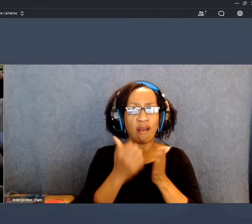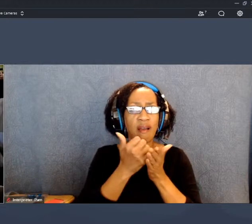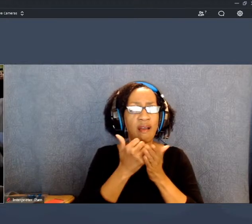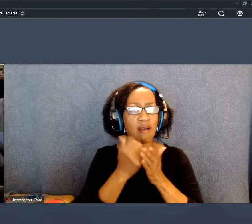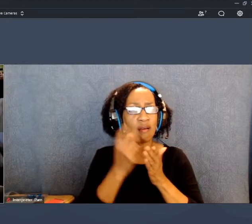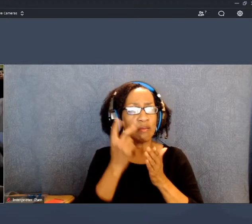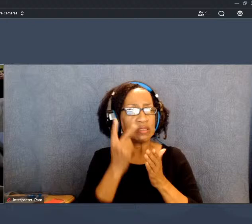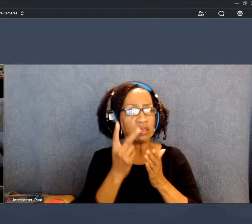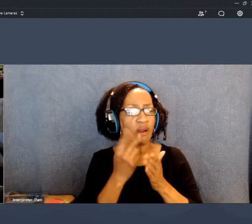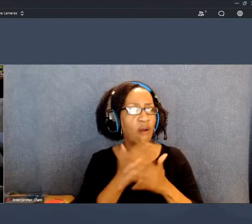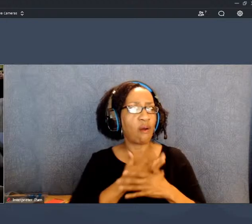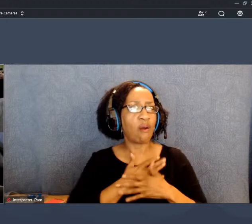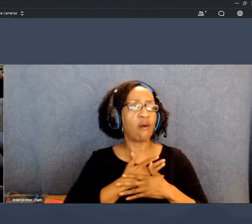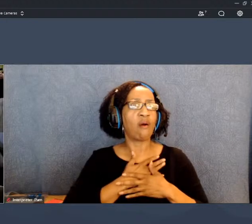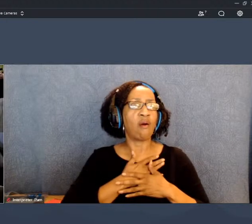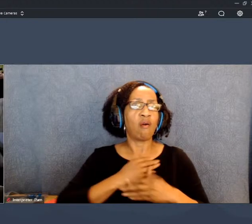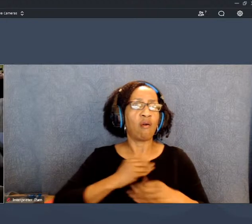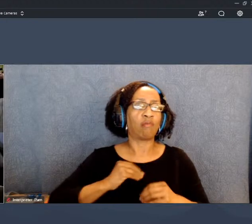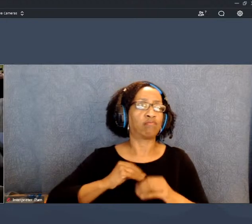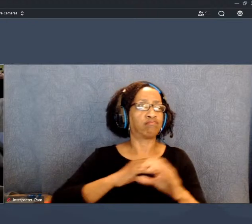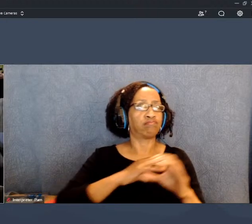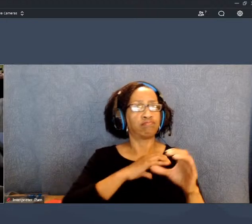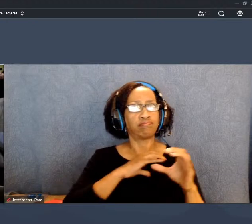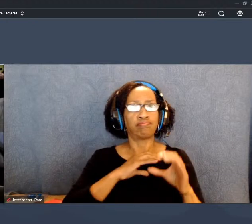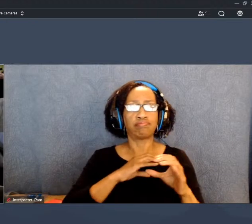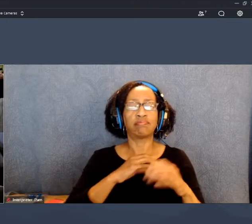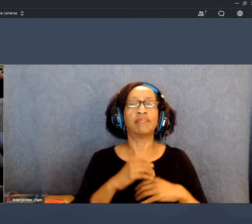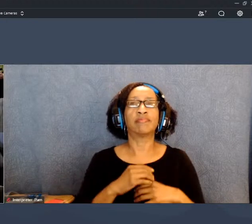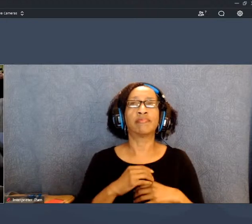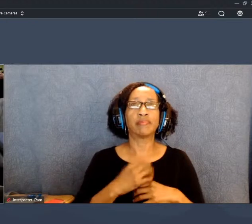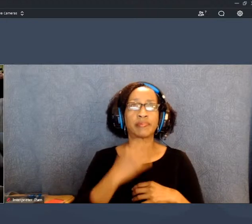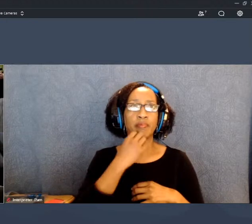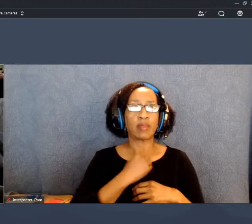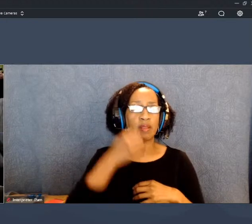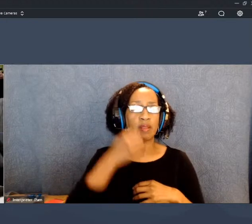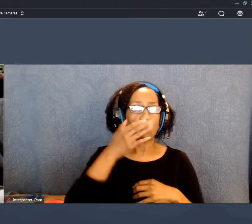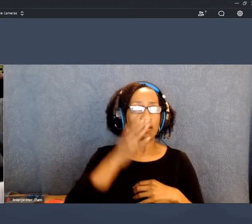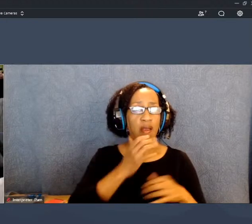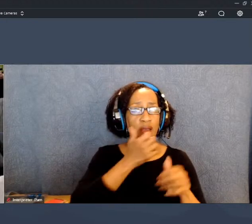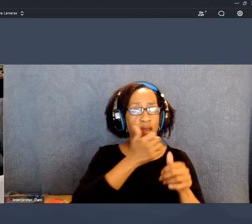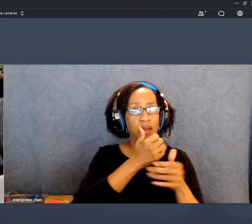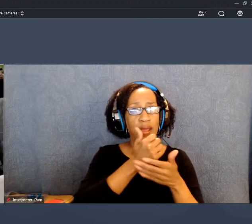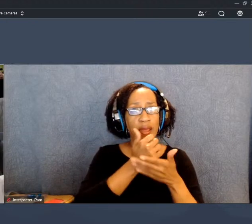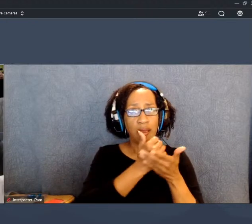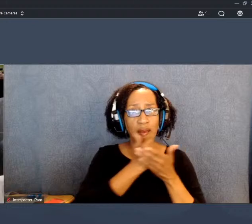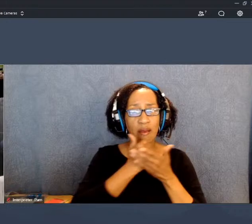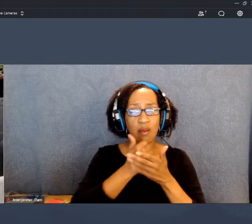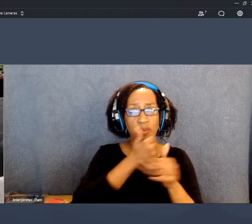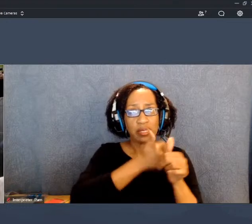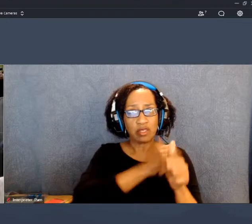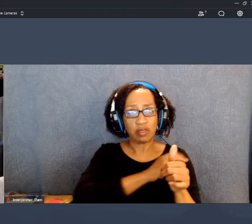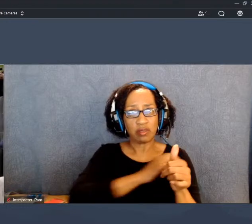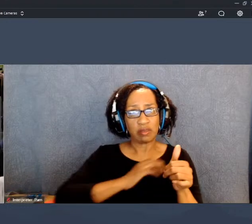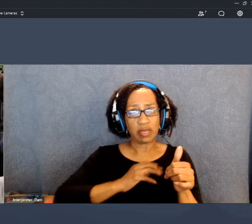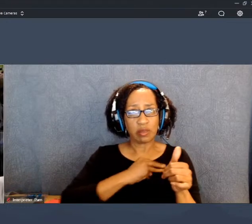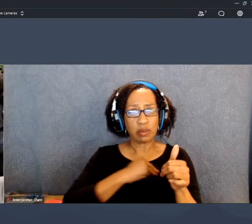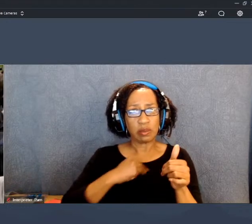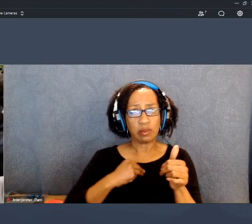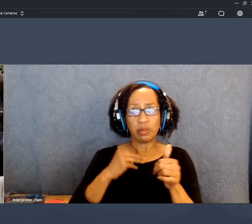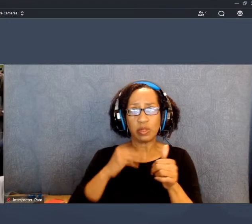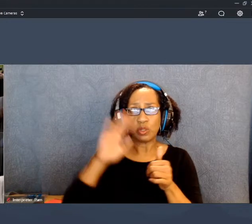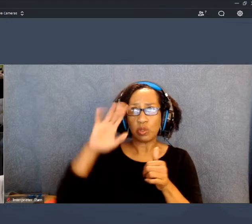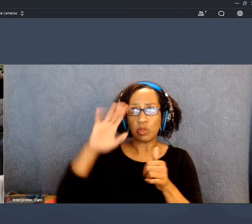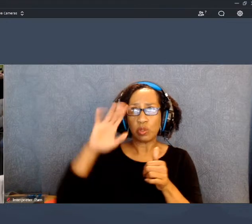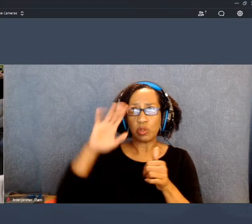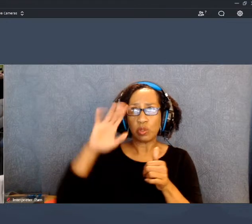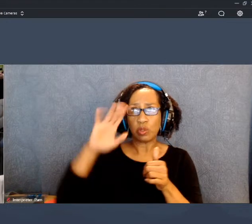encourage every heart in this room. Dear God, help each council member apply your wisdom as they decide on certain matters and